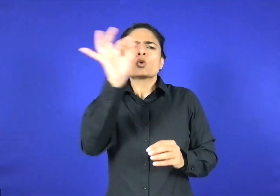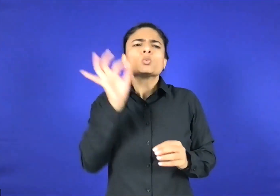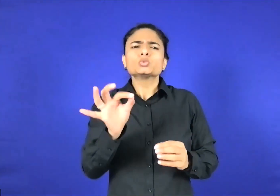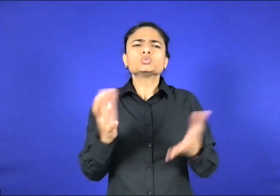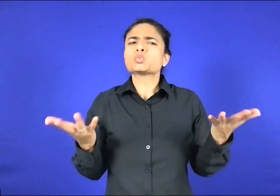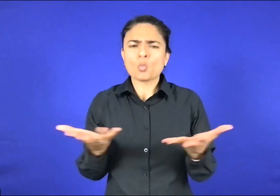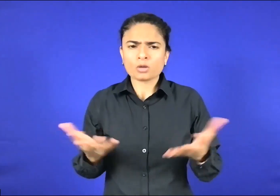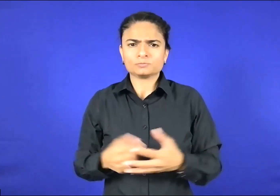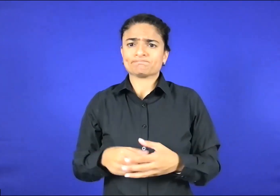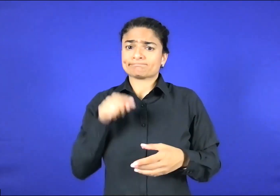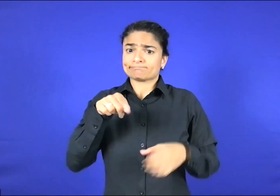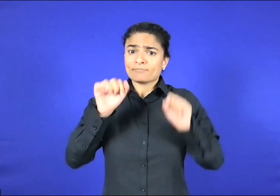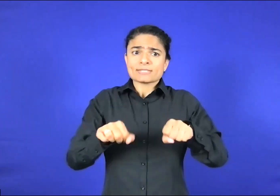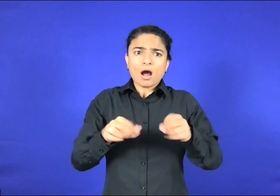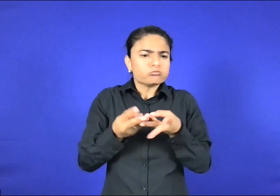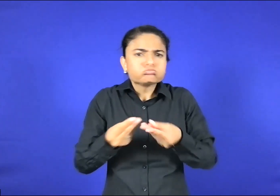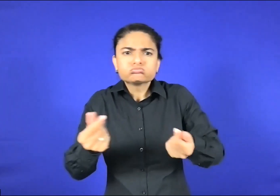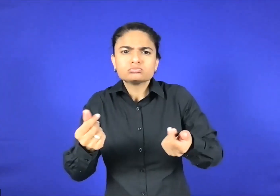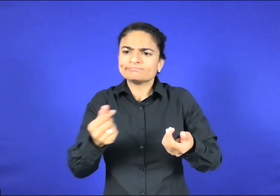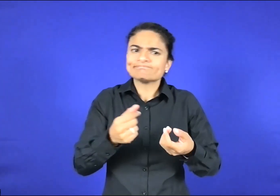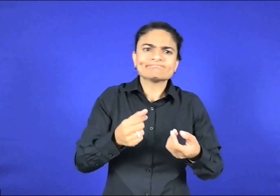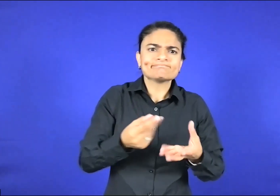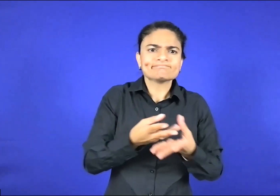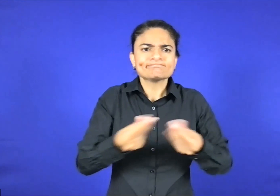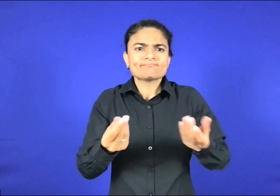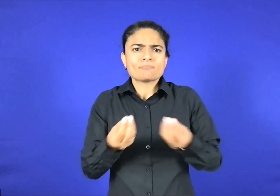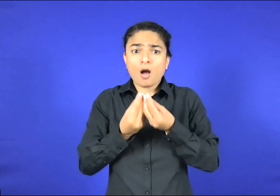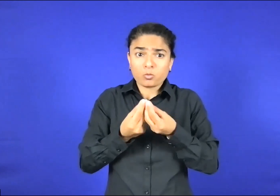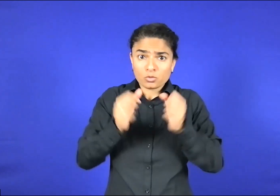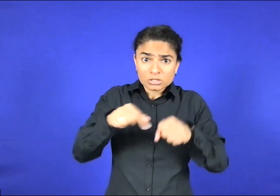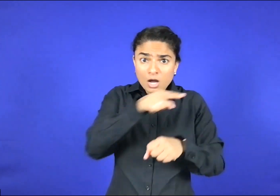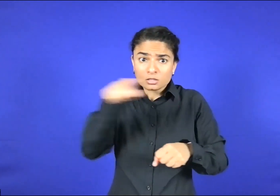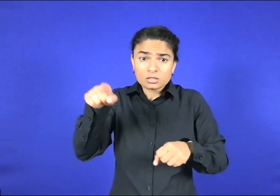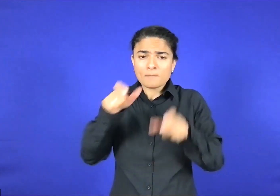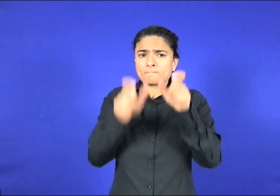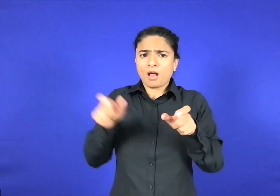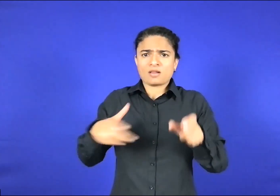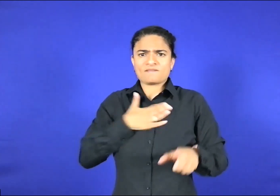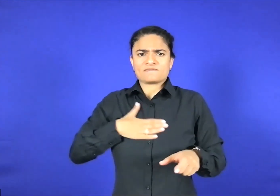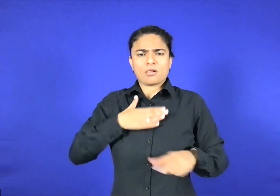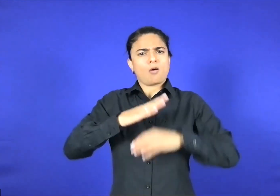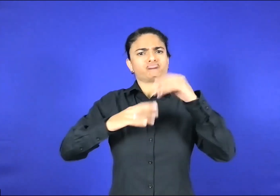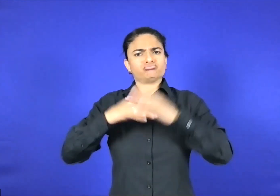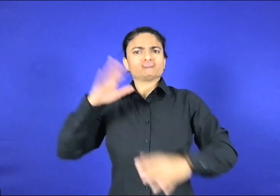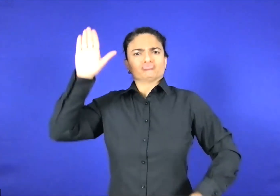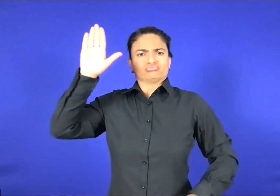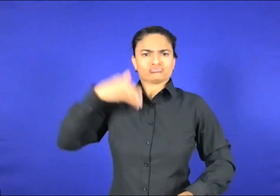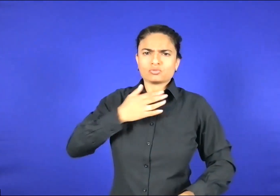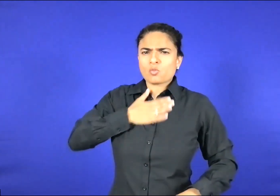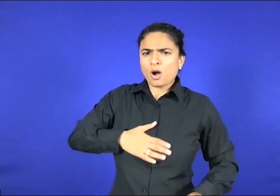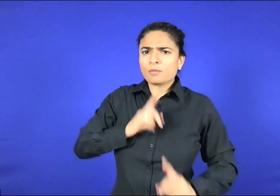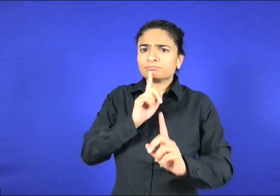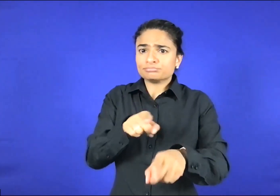comfortable to address the issue. The question is, can you share any issue related to